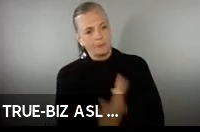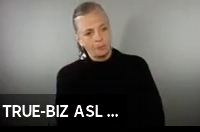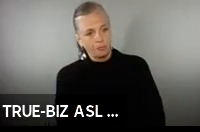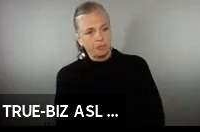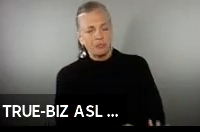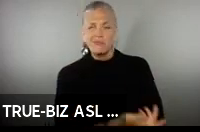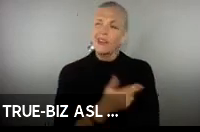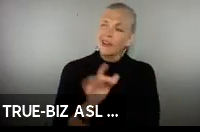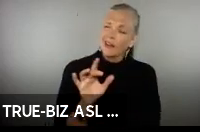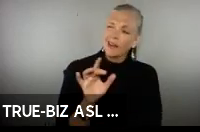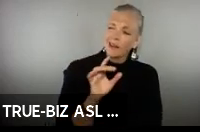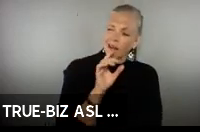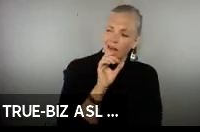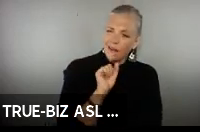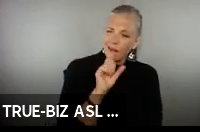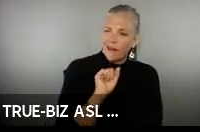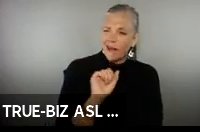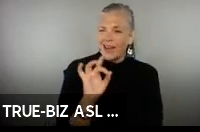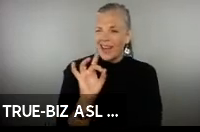about 8 or 9.